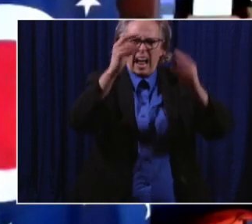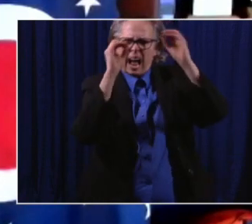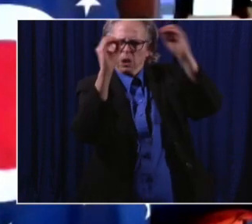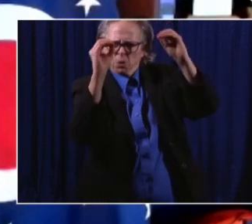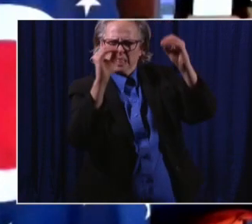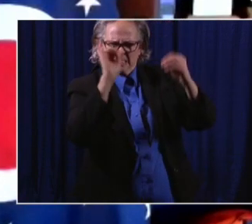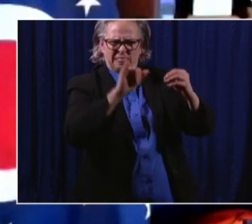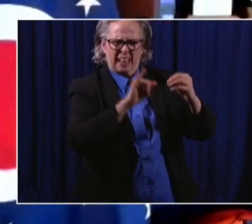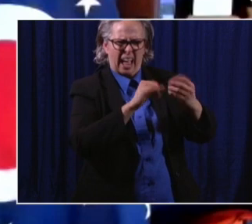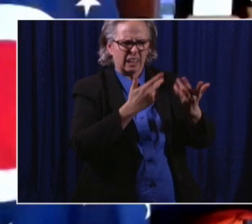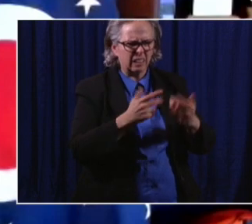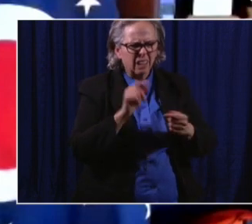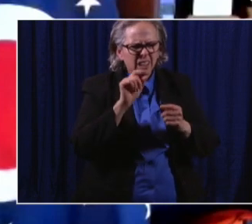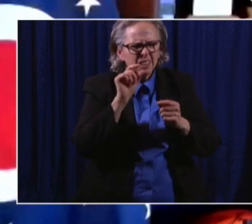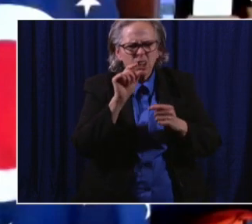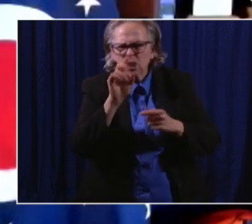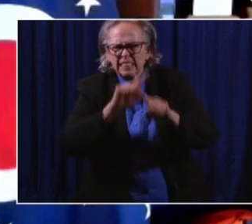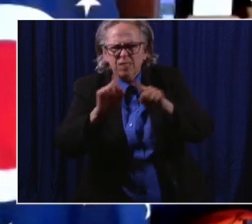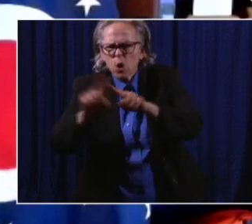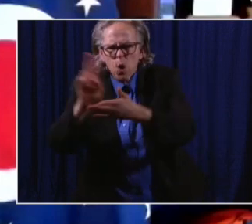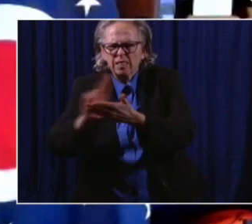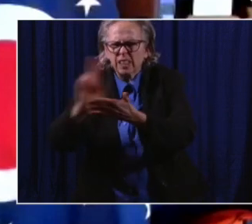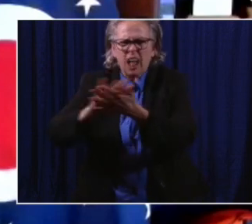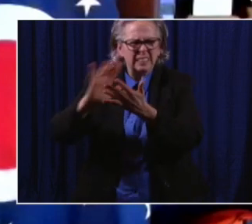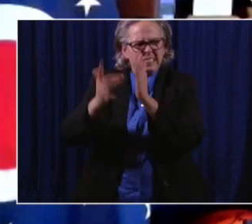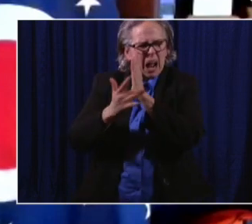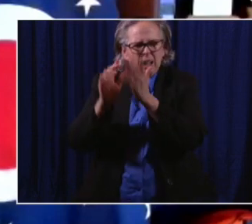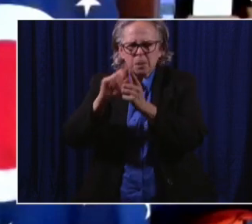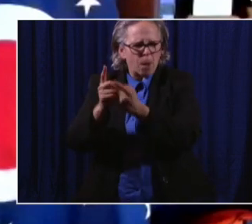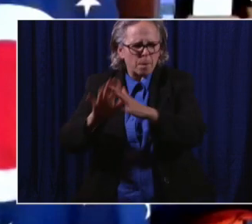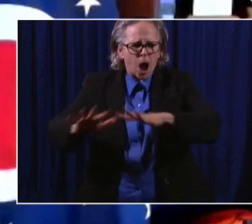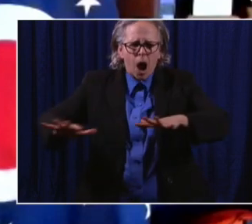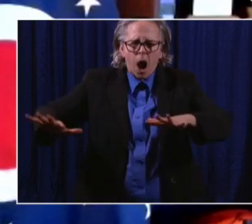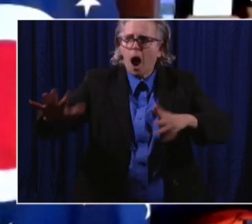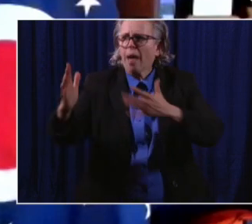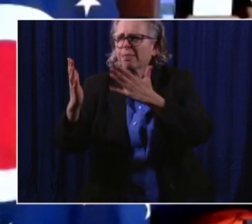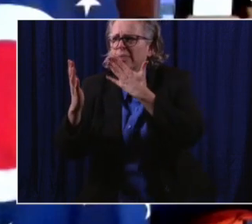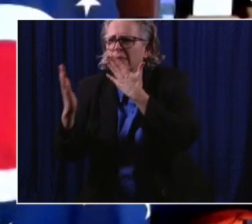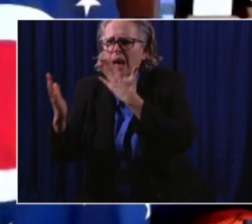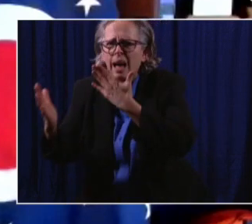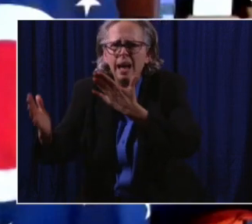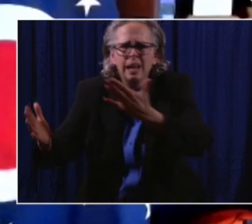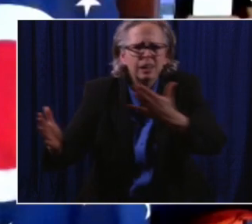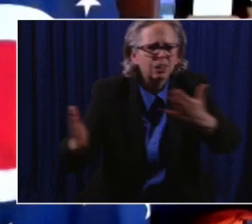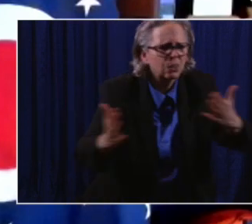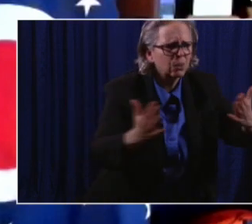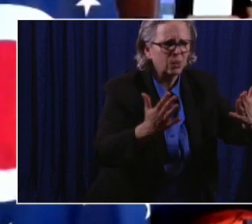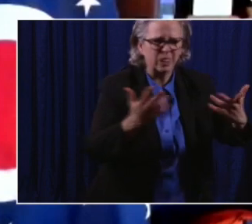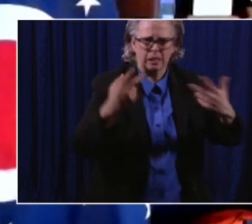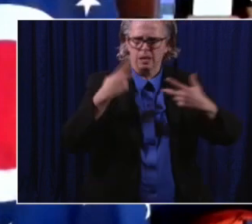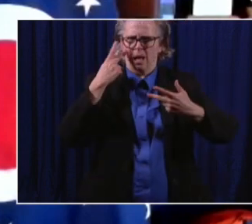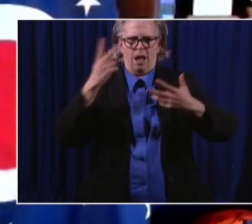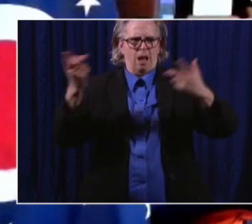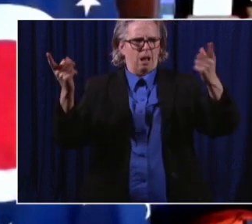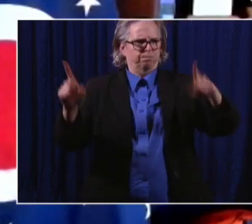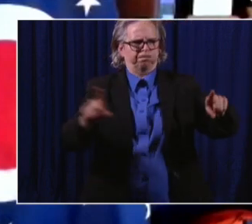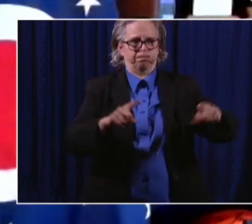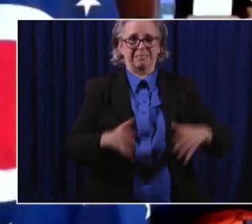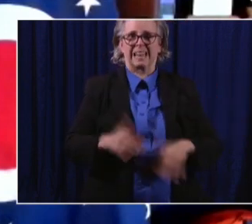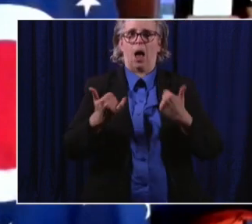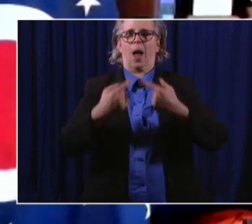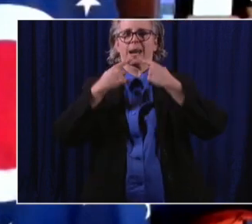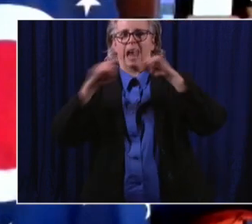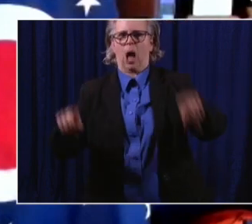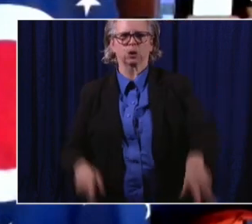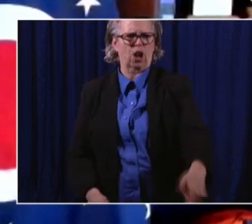the Inter-University Council, and note that today we will be announcing 3 areas of collaboration for the IP